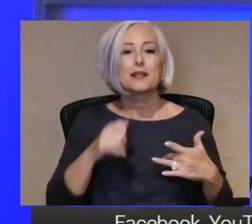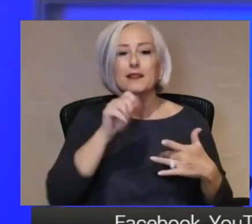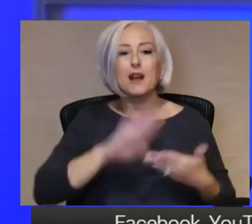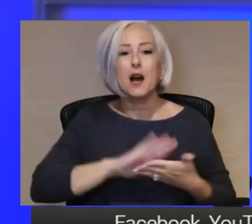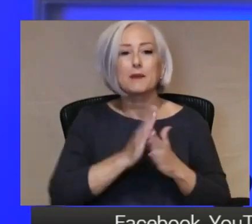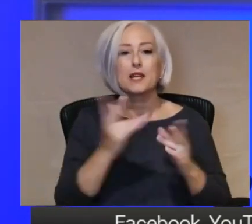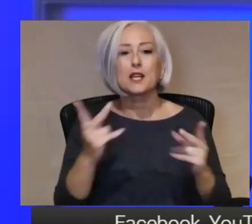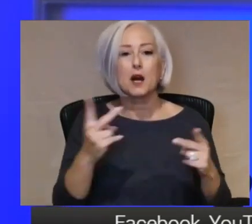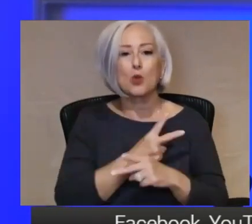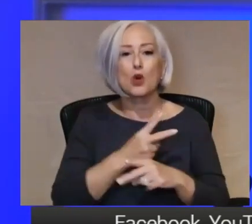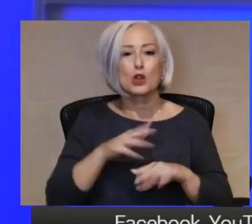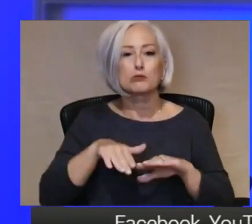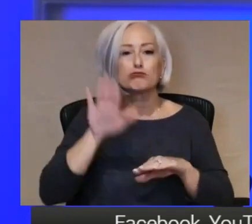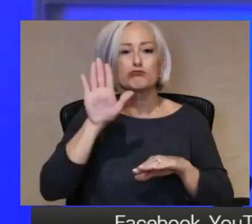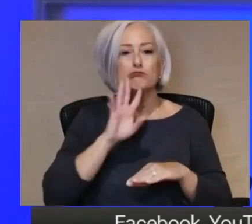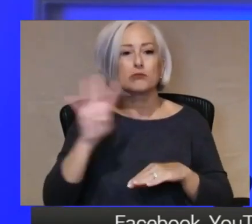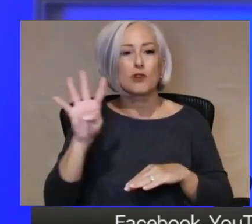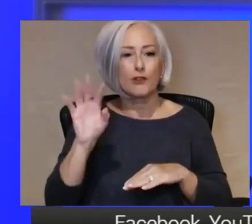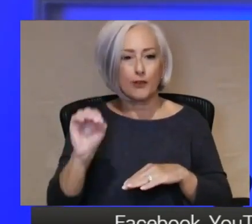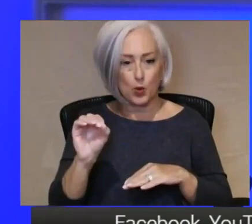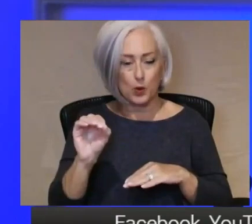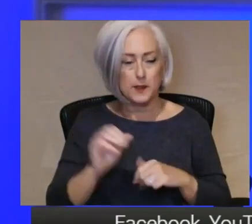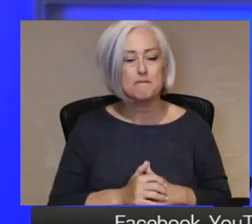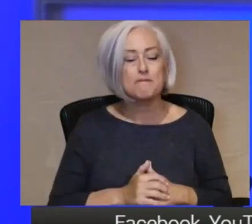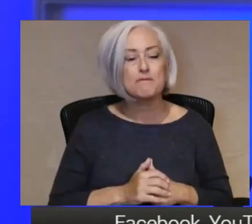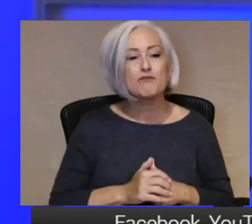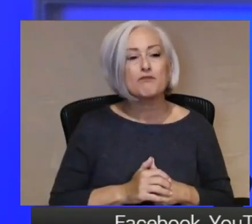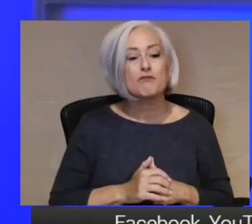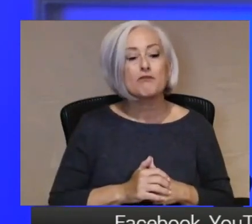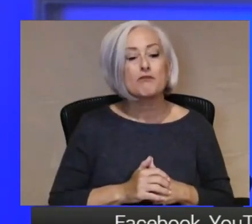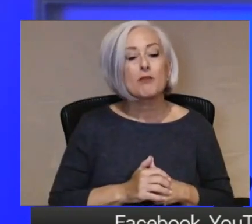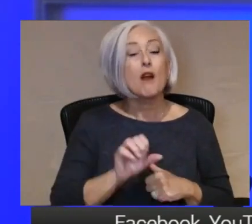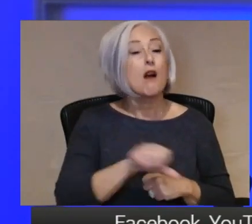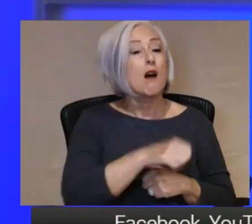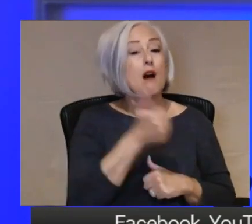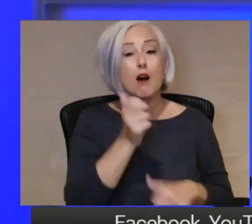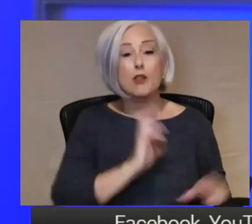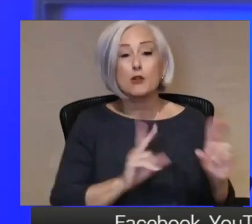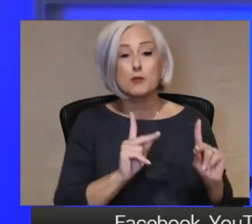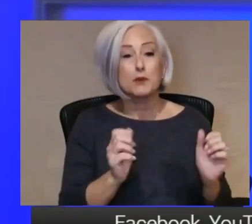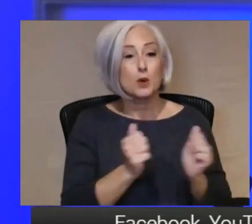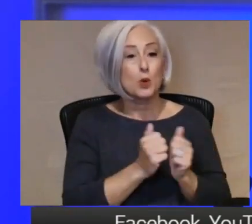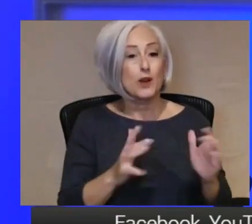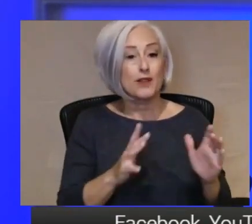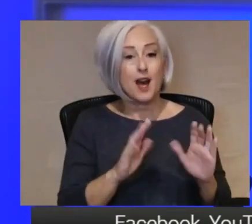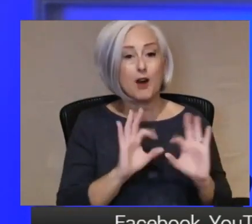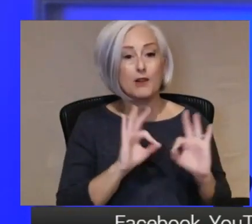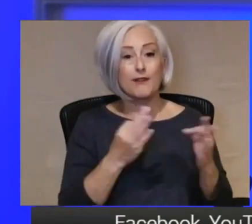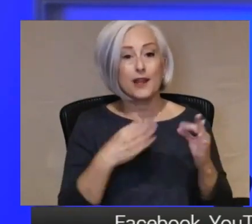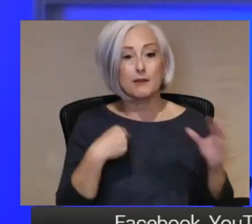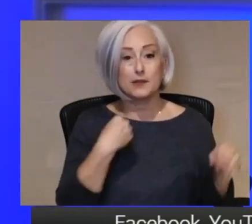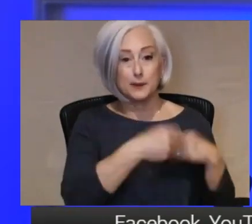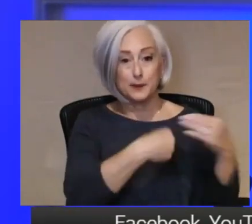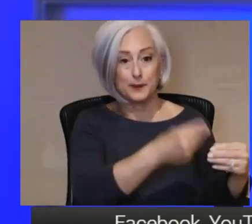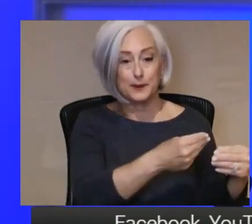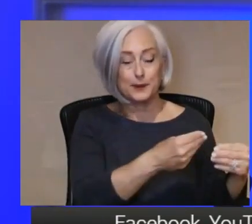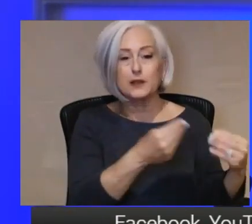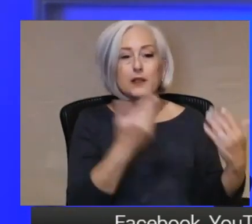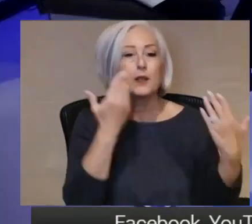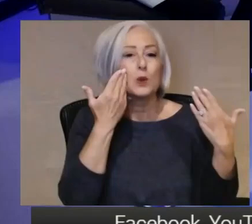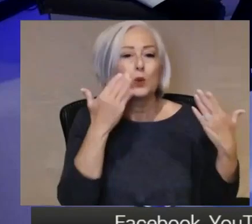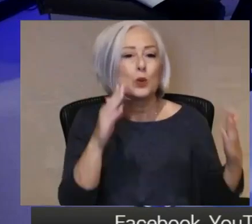40. And then in terms of other people who don't have a familial form, we just don't know why they have